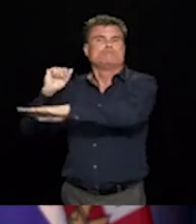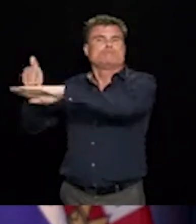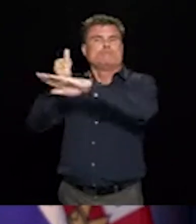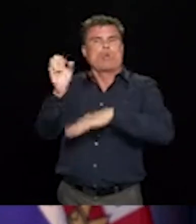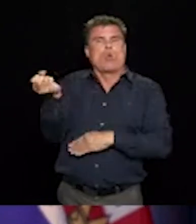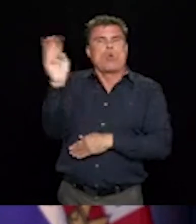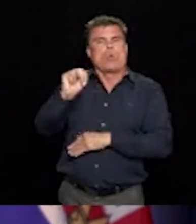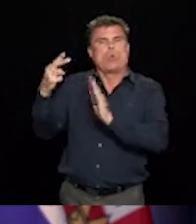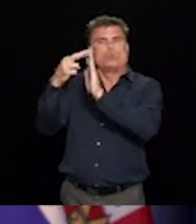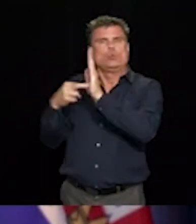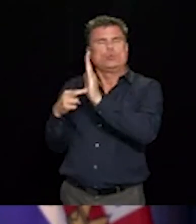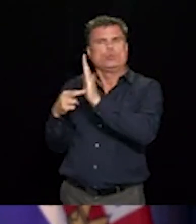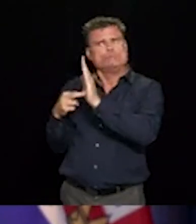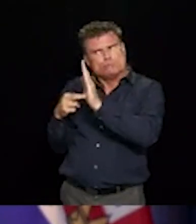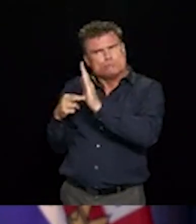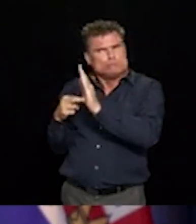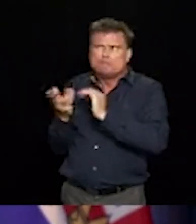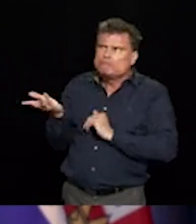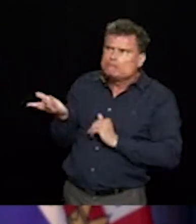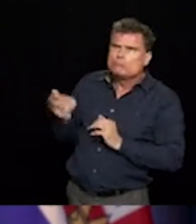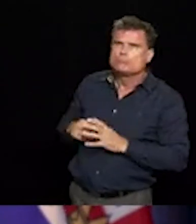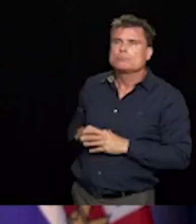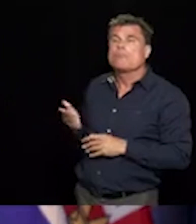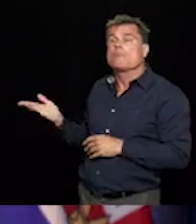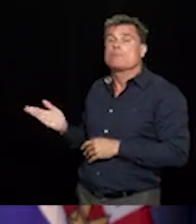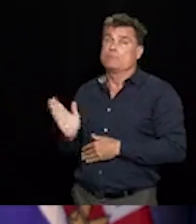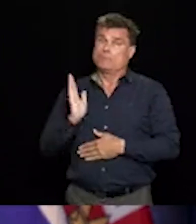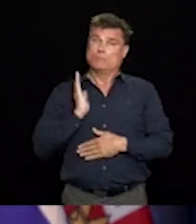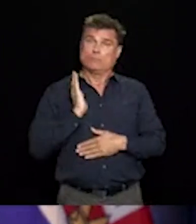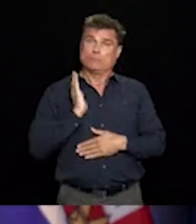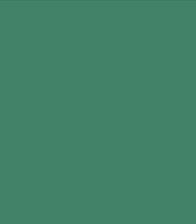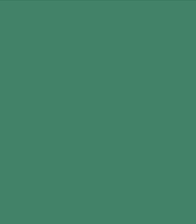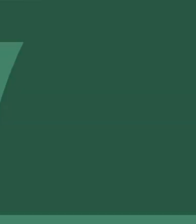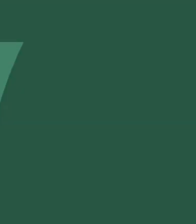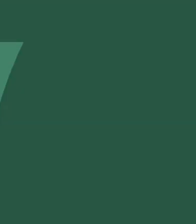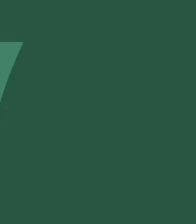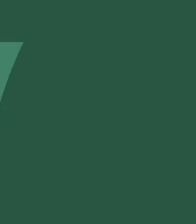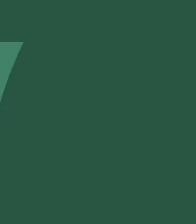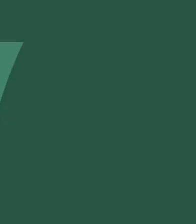The K-12 health and safety guidelines are the same for independent schools and public schools.